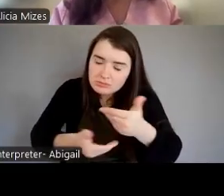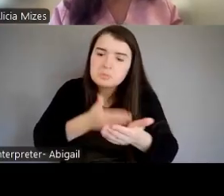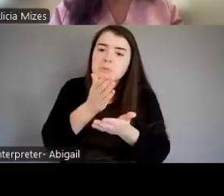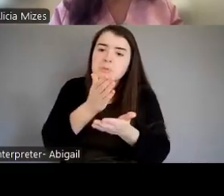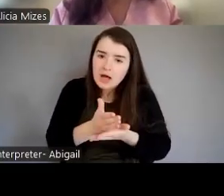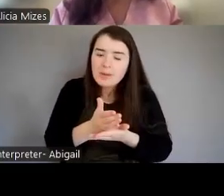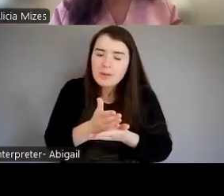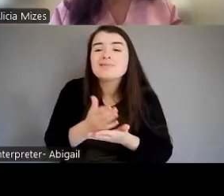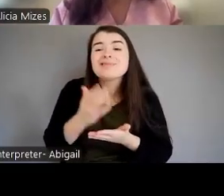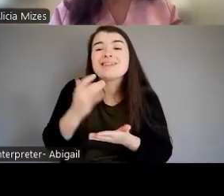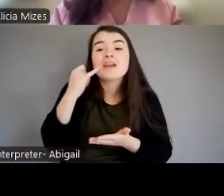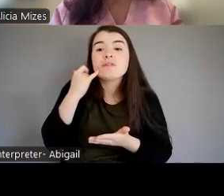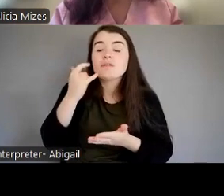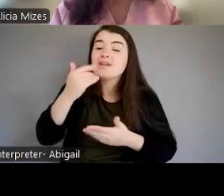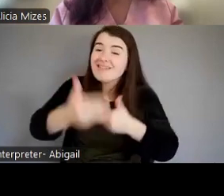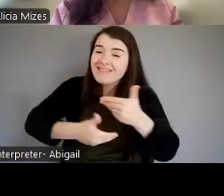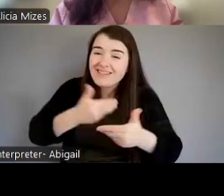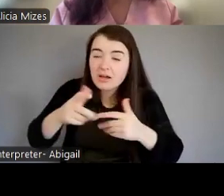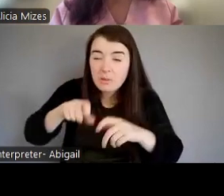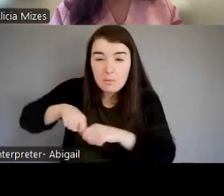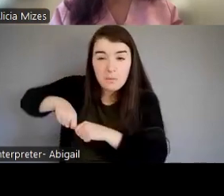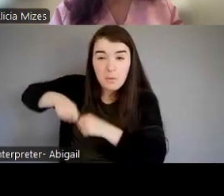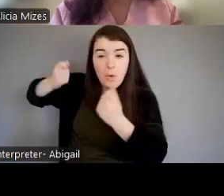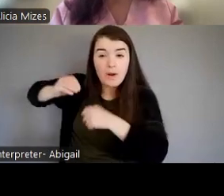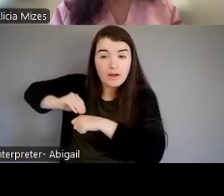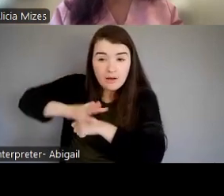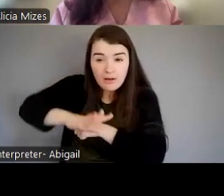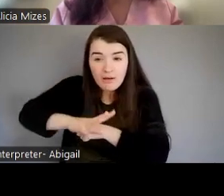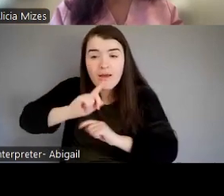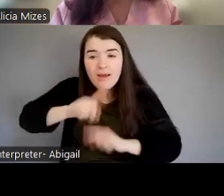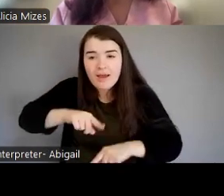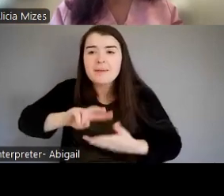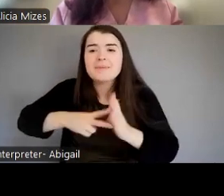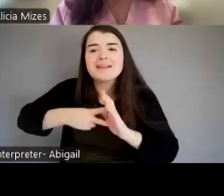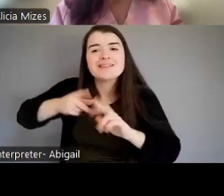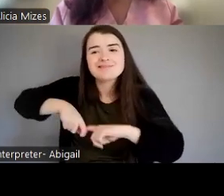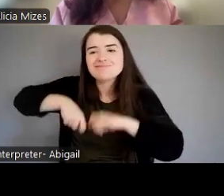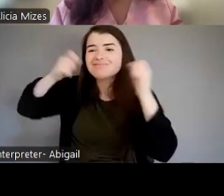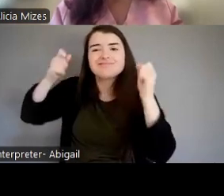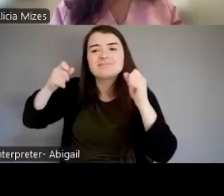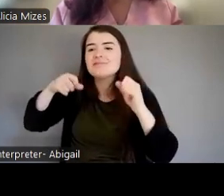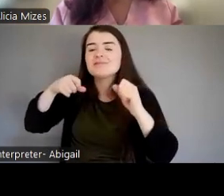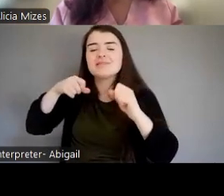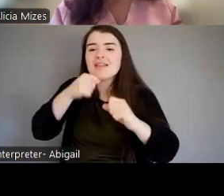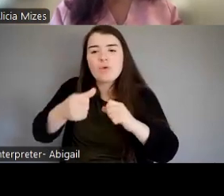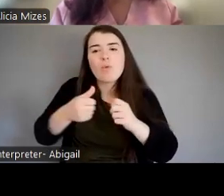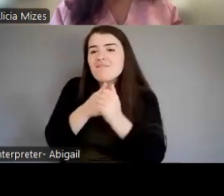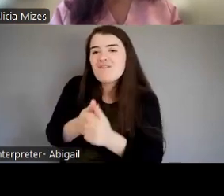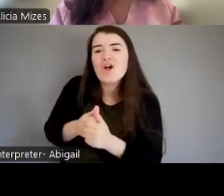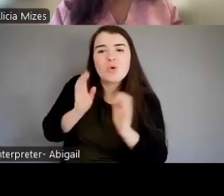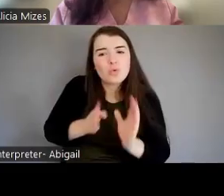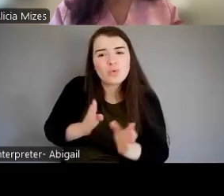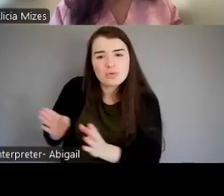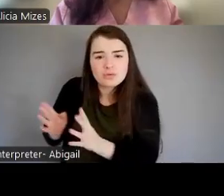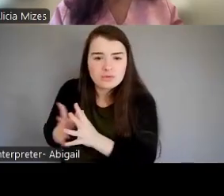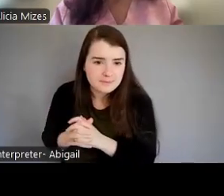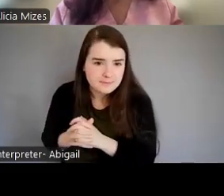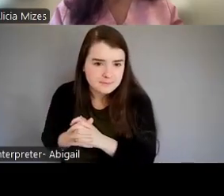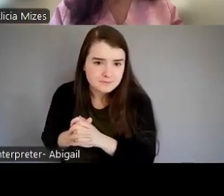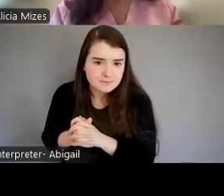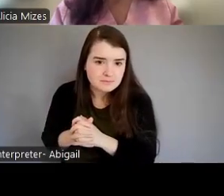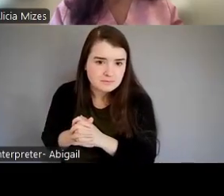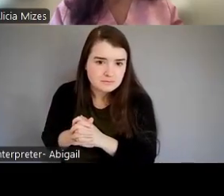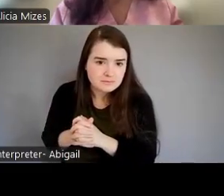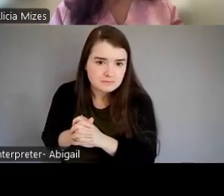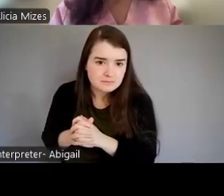So cancer cells have developed these mutations where they're now ignoring normal growth signals and they're proliferating or growing uncontrollably. There's three